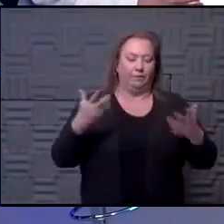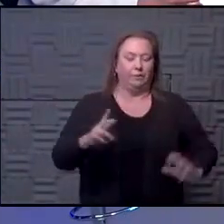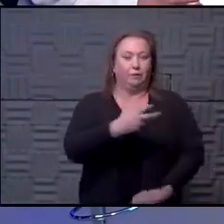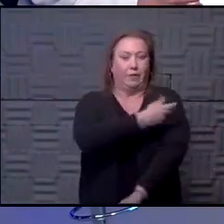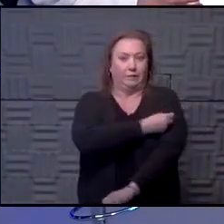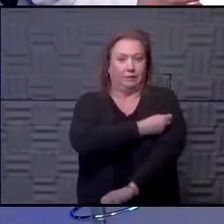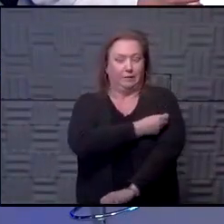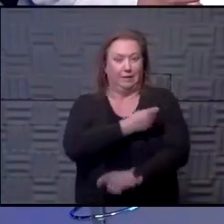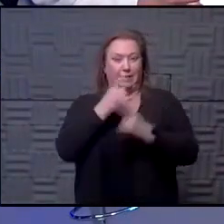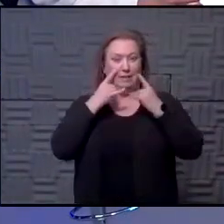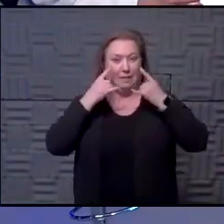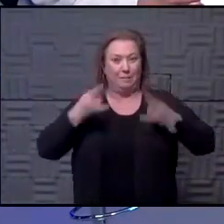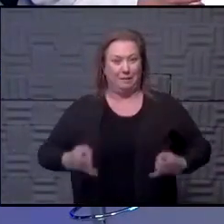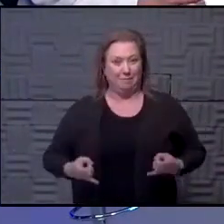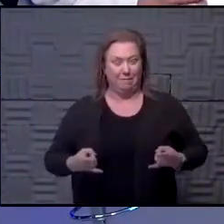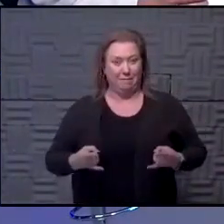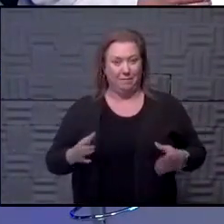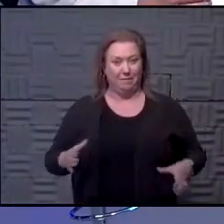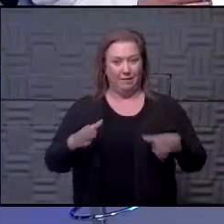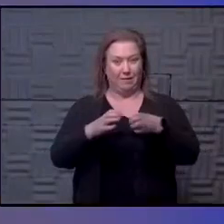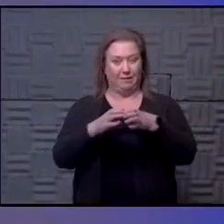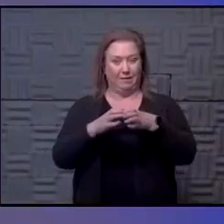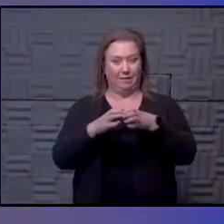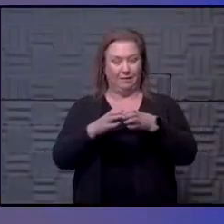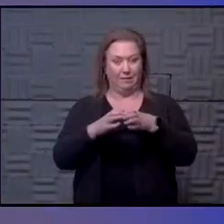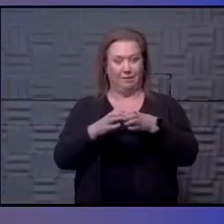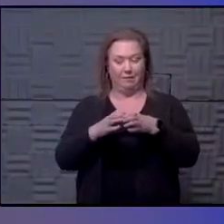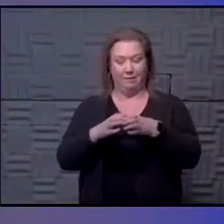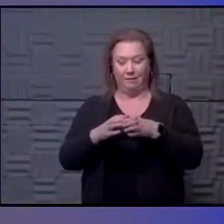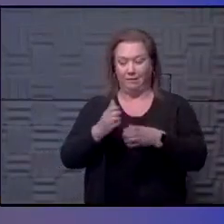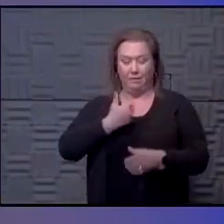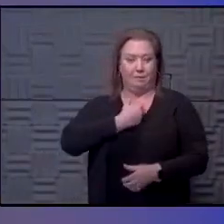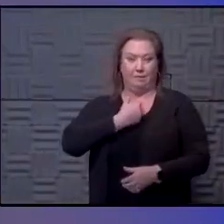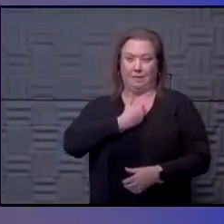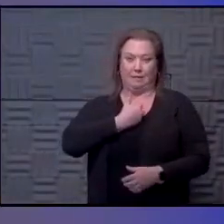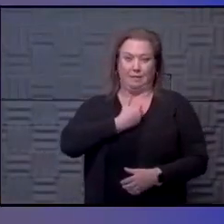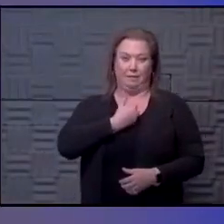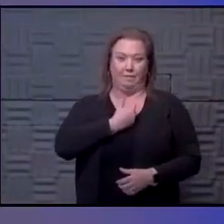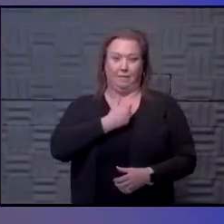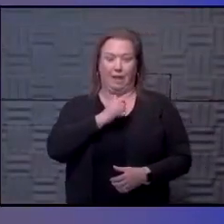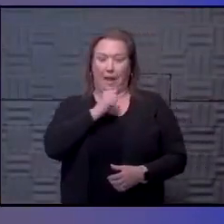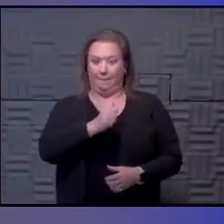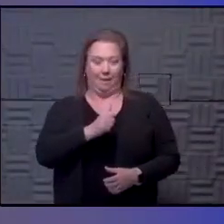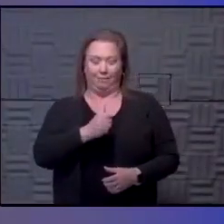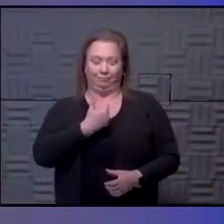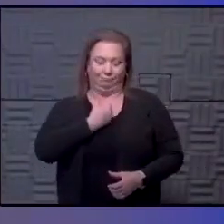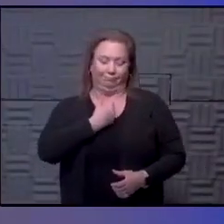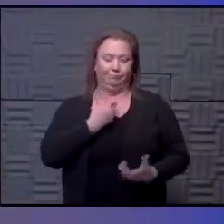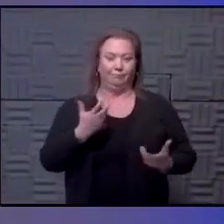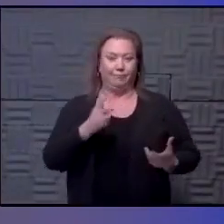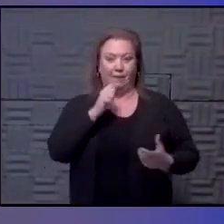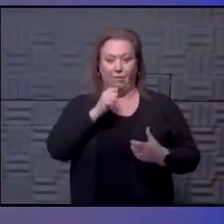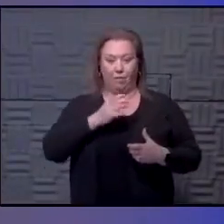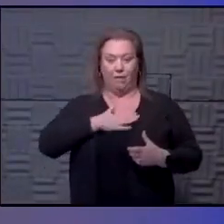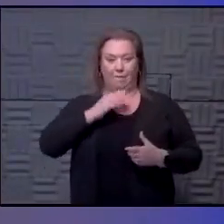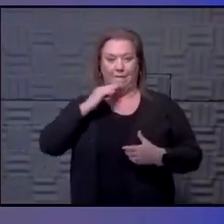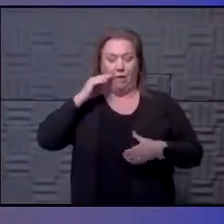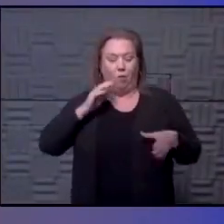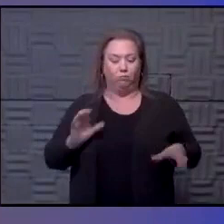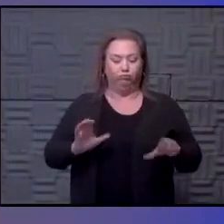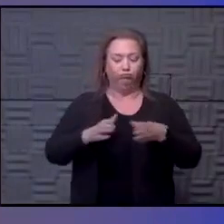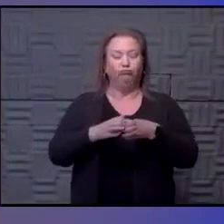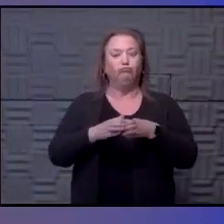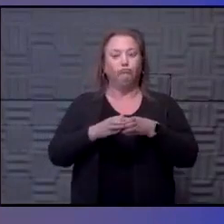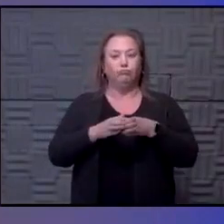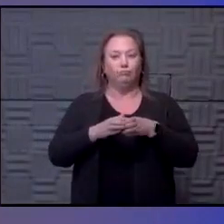Yeah. Can they take their masks off when they gather in a house? I personally am not doing that. If they're not my household contacts,